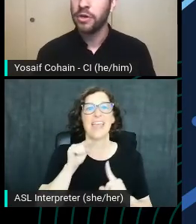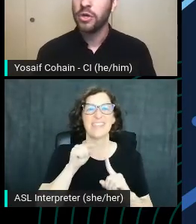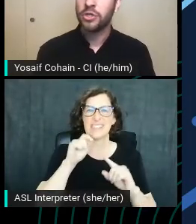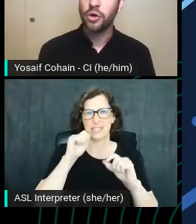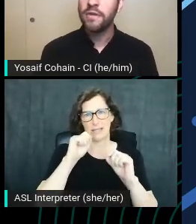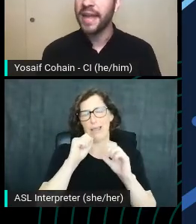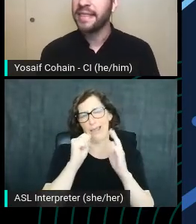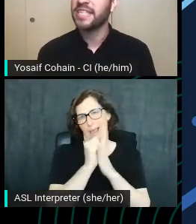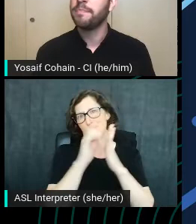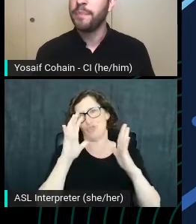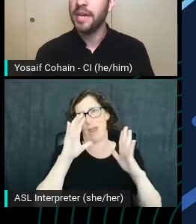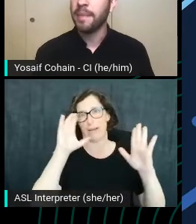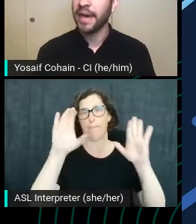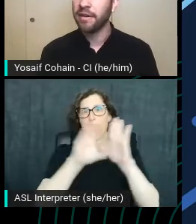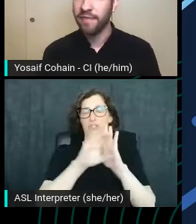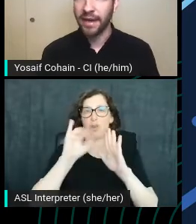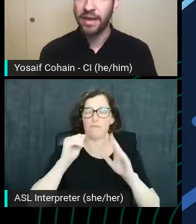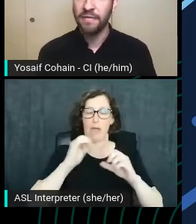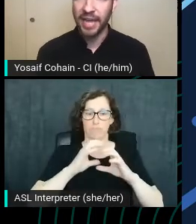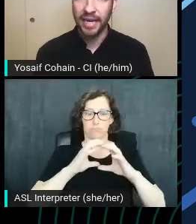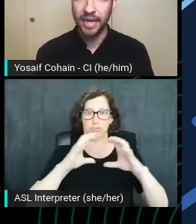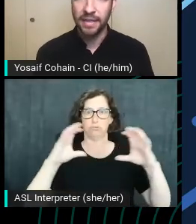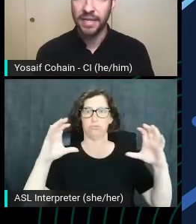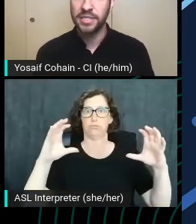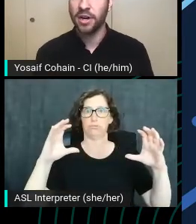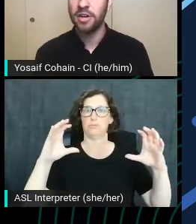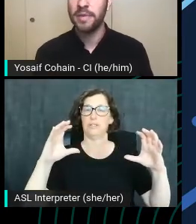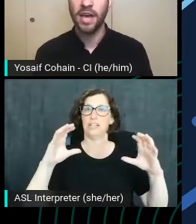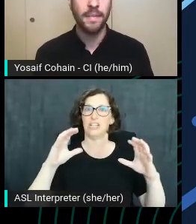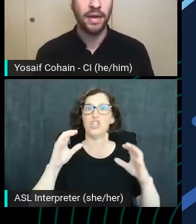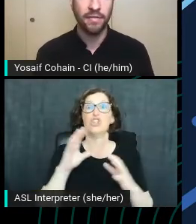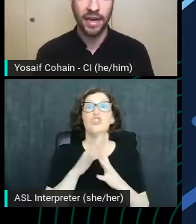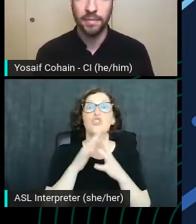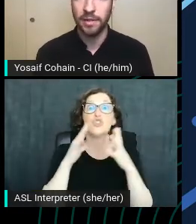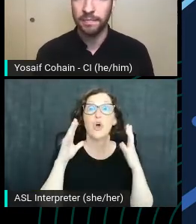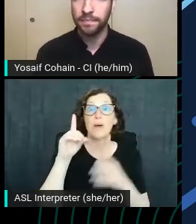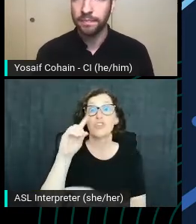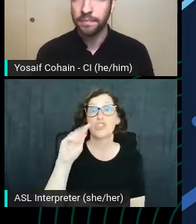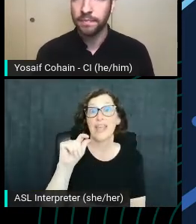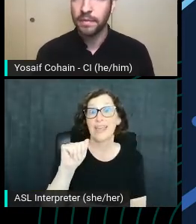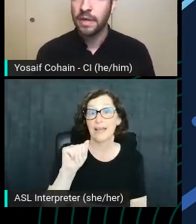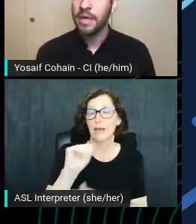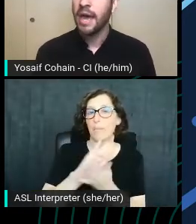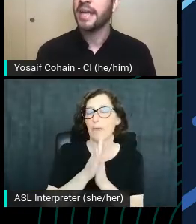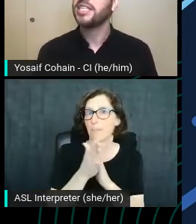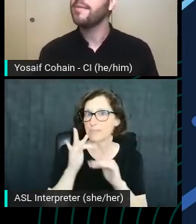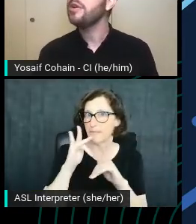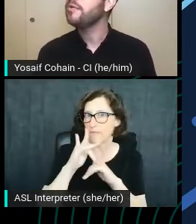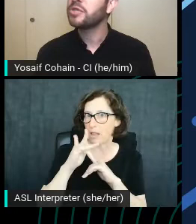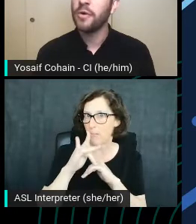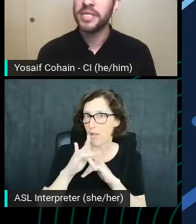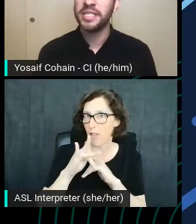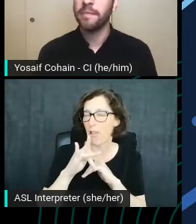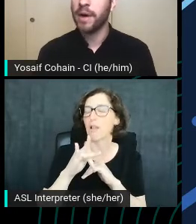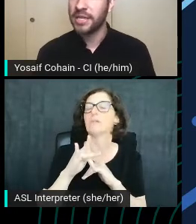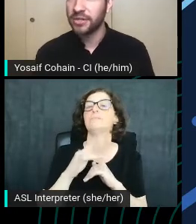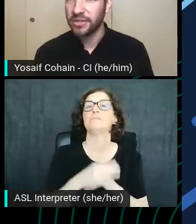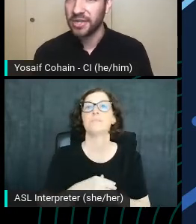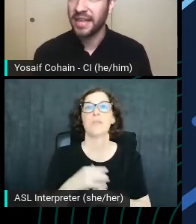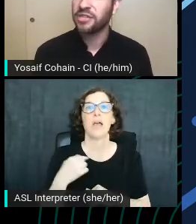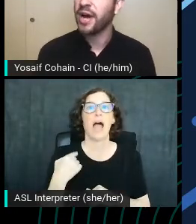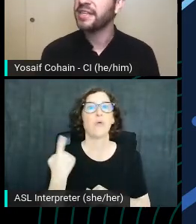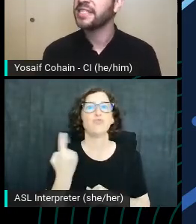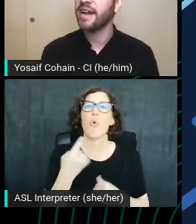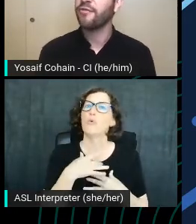growth, sort of like this Big Bang effect of data that started becoming available. As someone who was always into